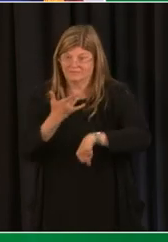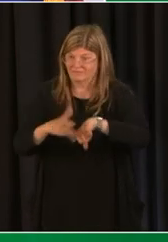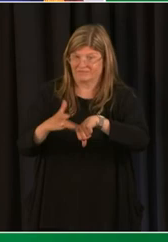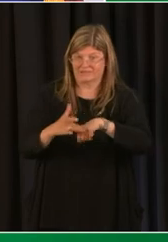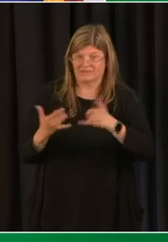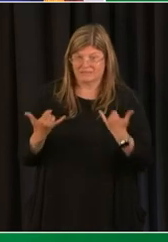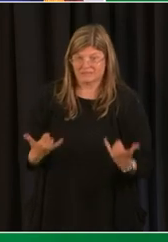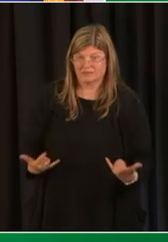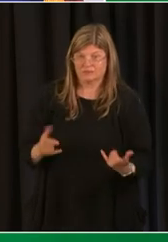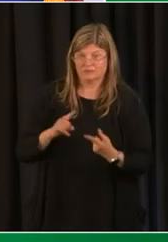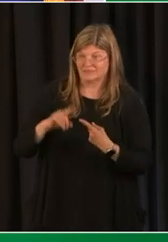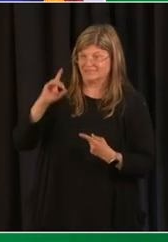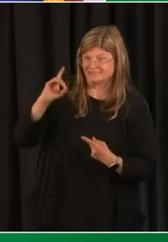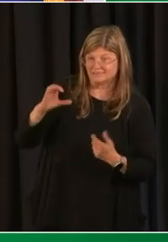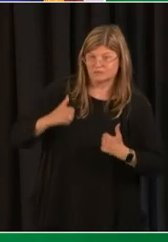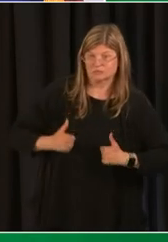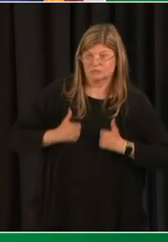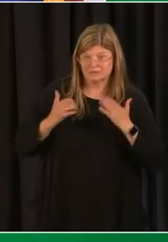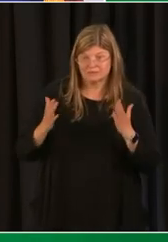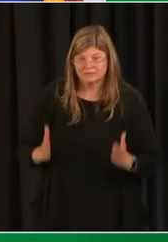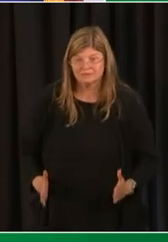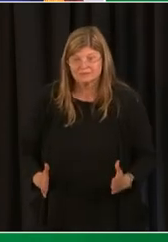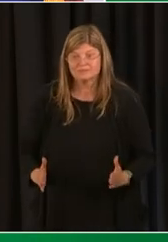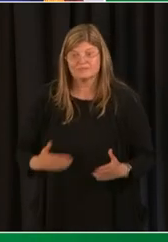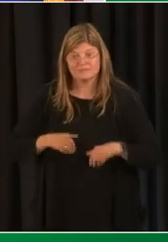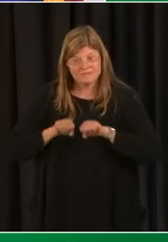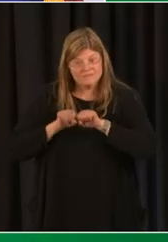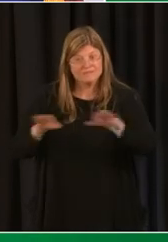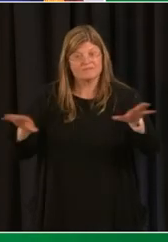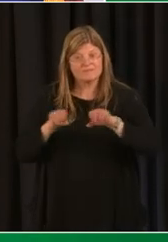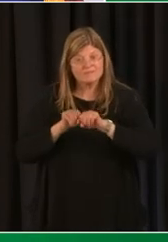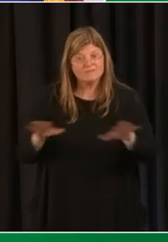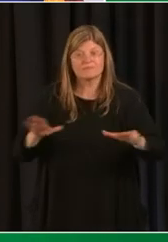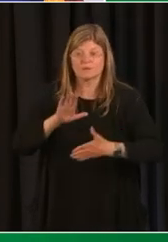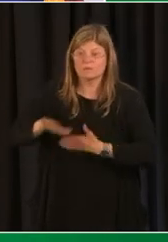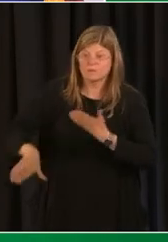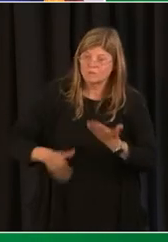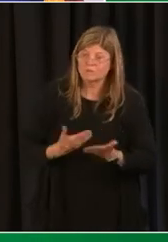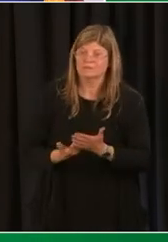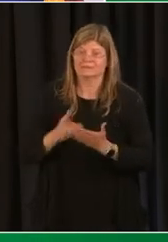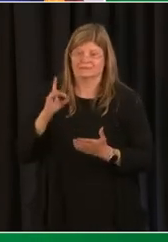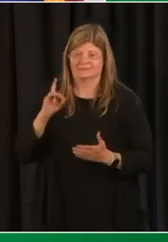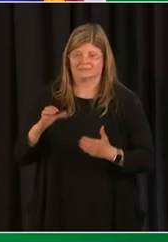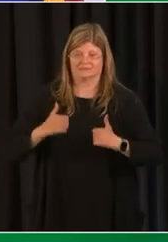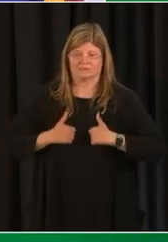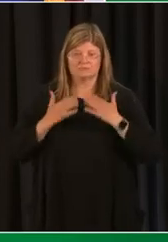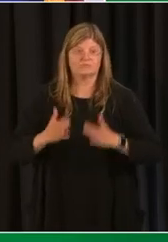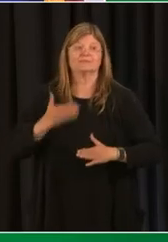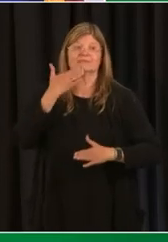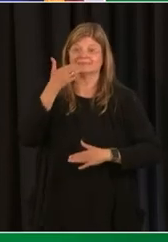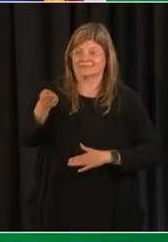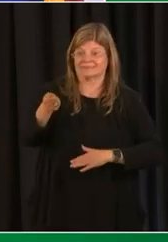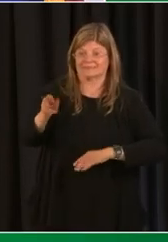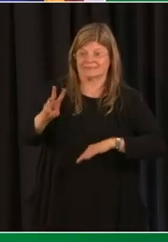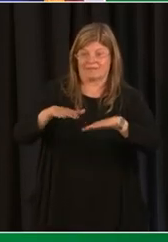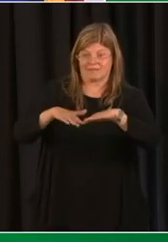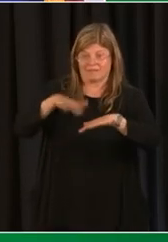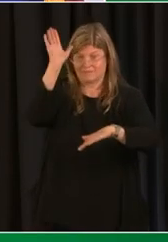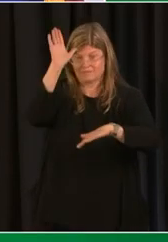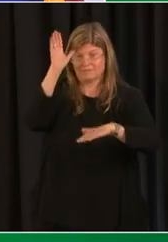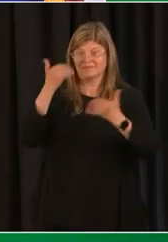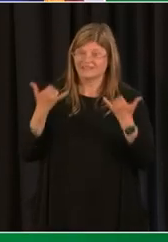available to DC residents. So we've been putting out information. All DC residents who are 16 and older can